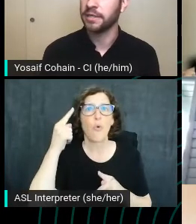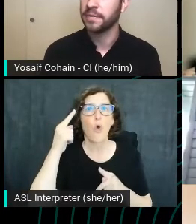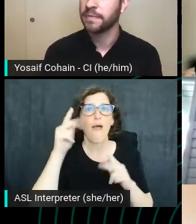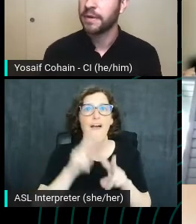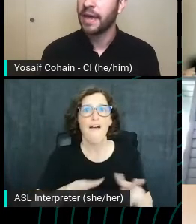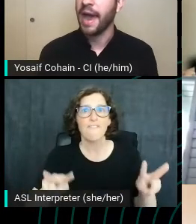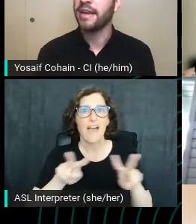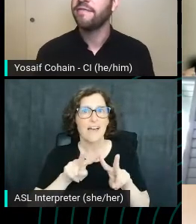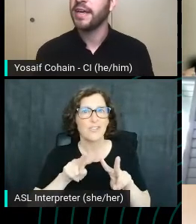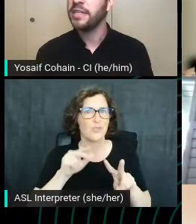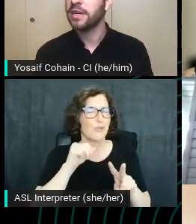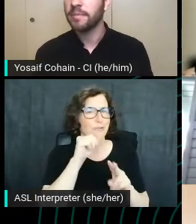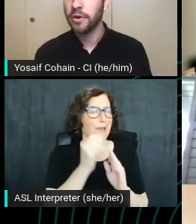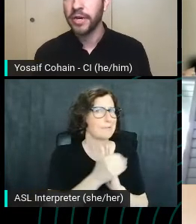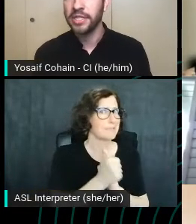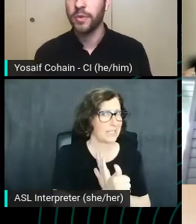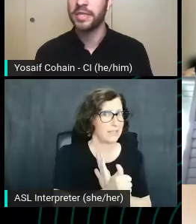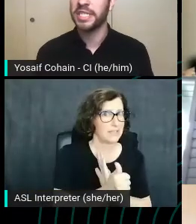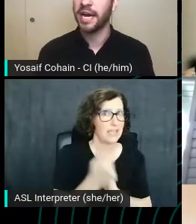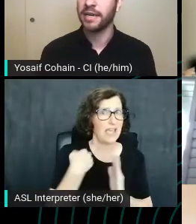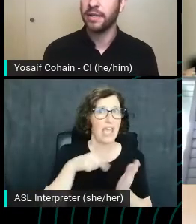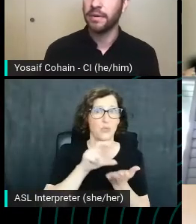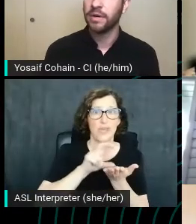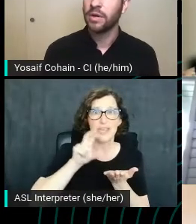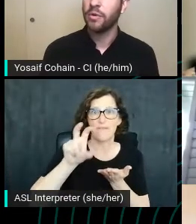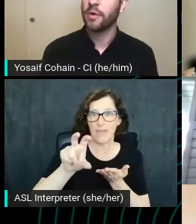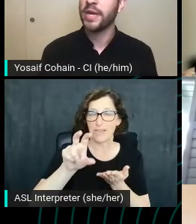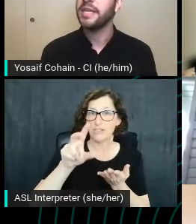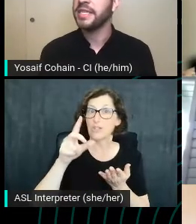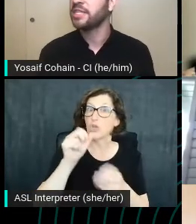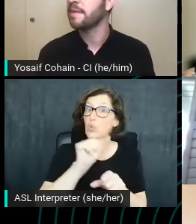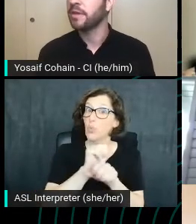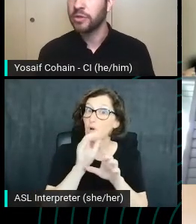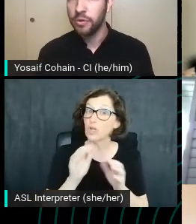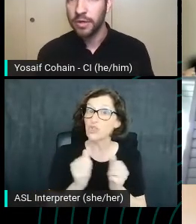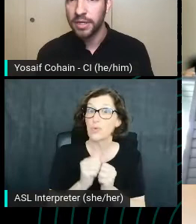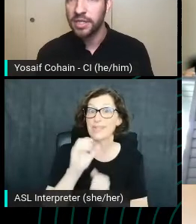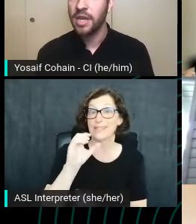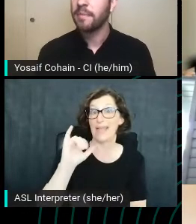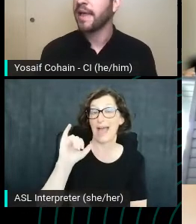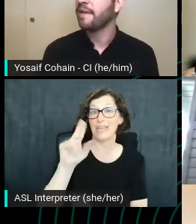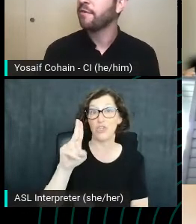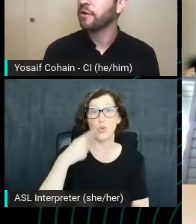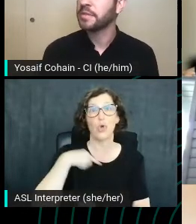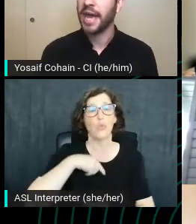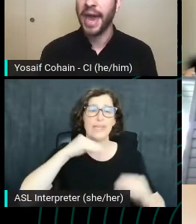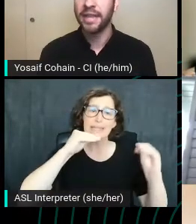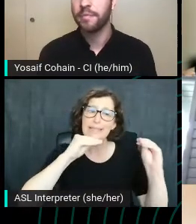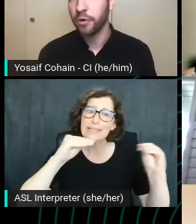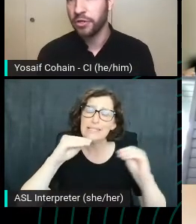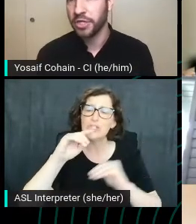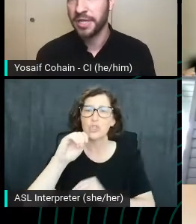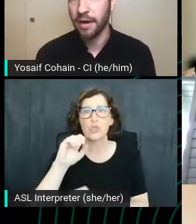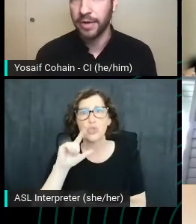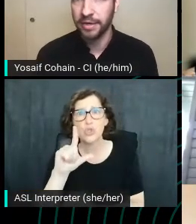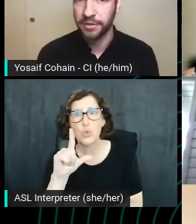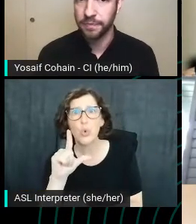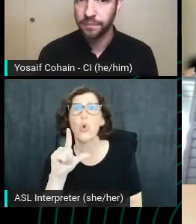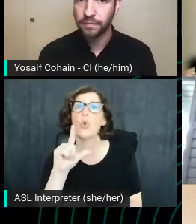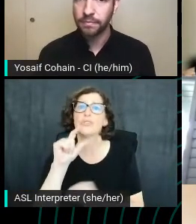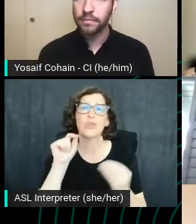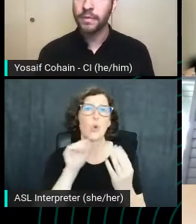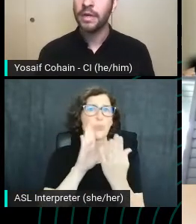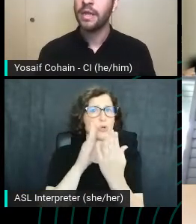hard skills, and invest in our employees with CIU, where we can teach them the tools, platforms, and approaches that we